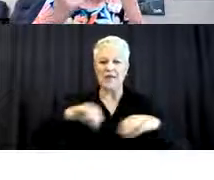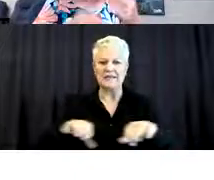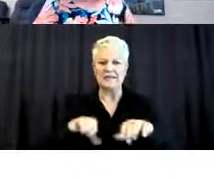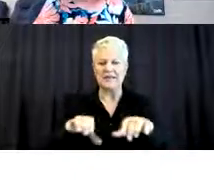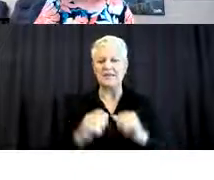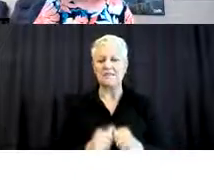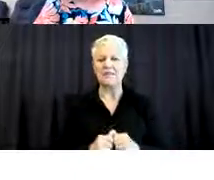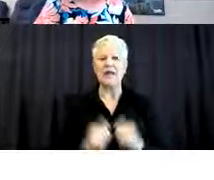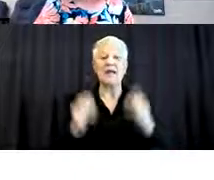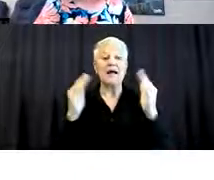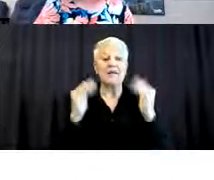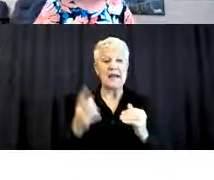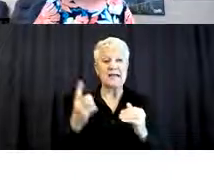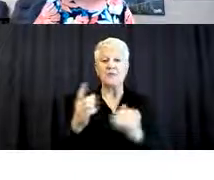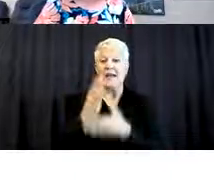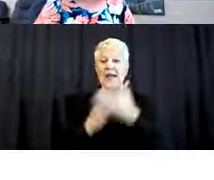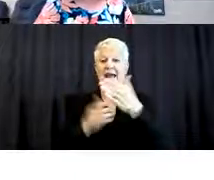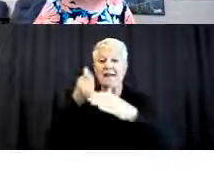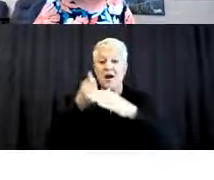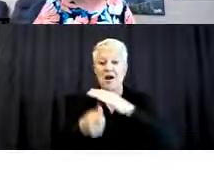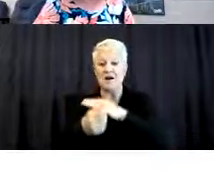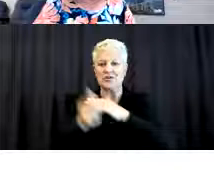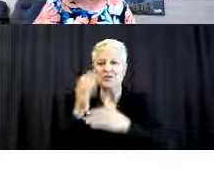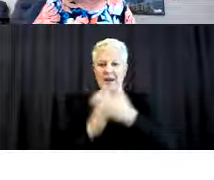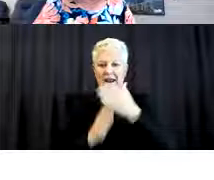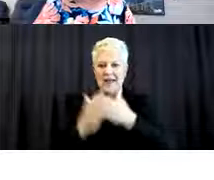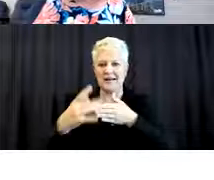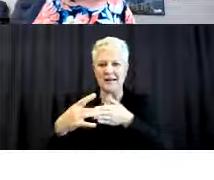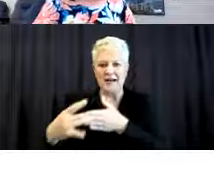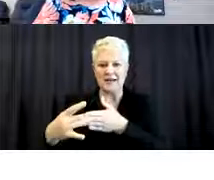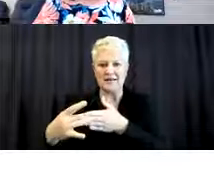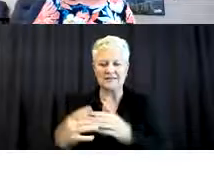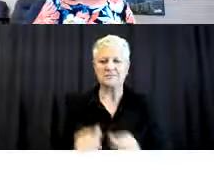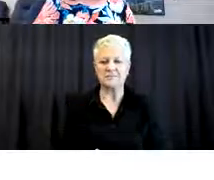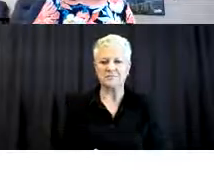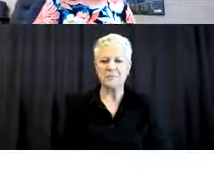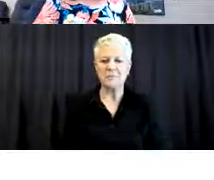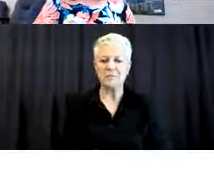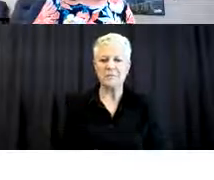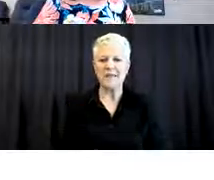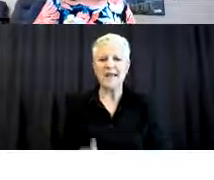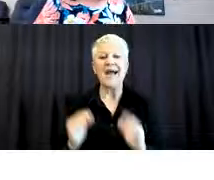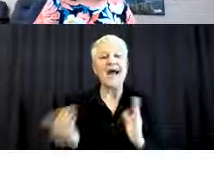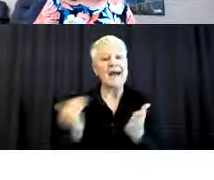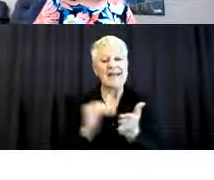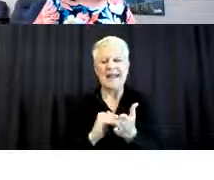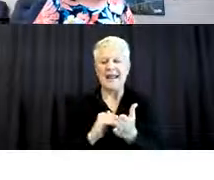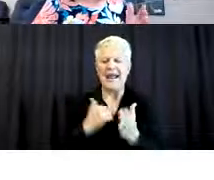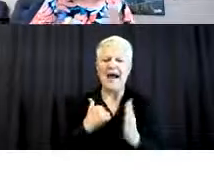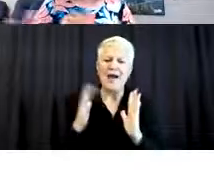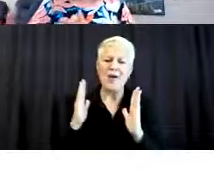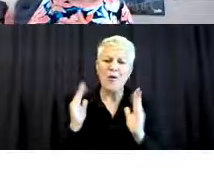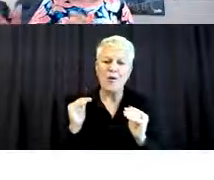The next one is hand under hand guidance. And again, I'm hoping